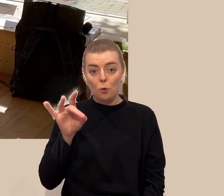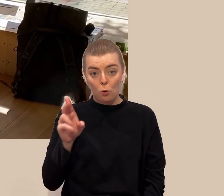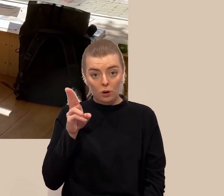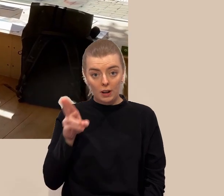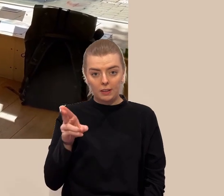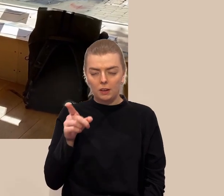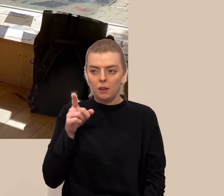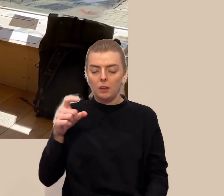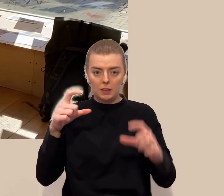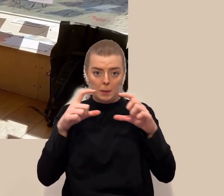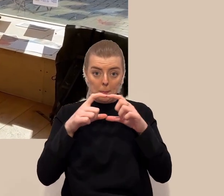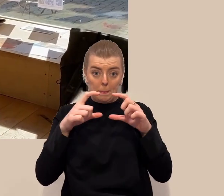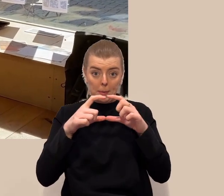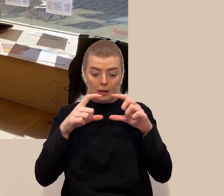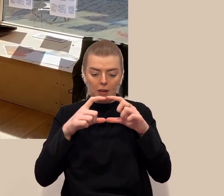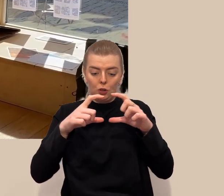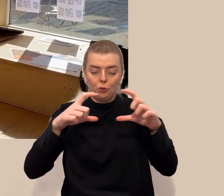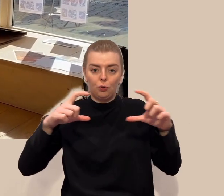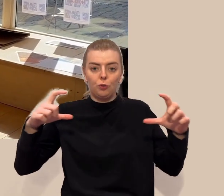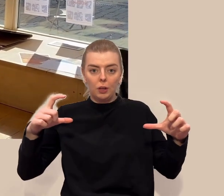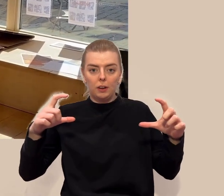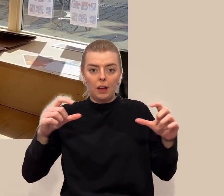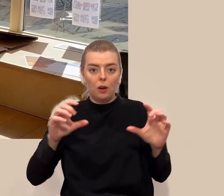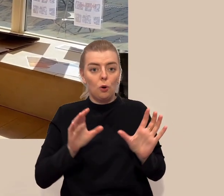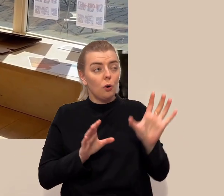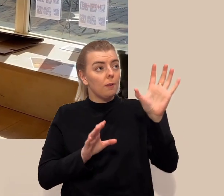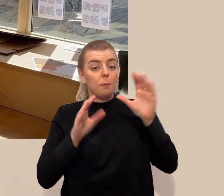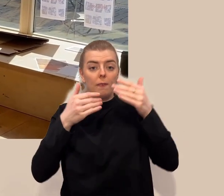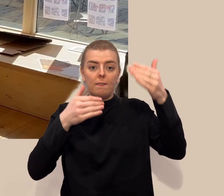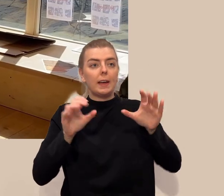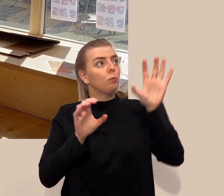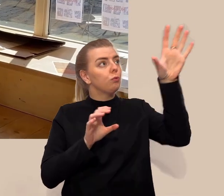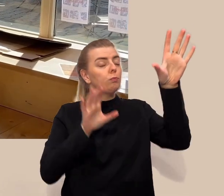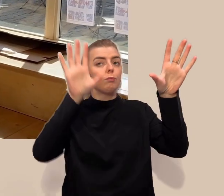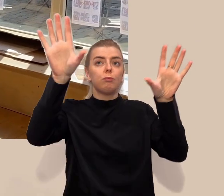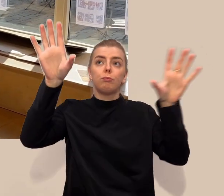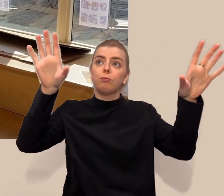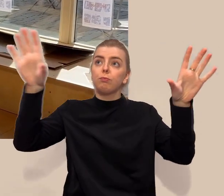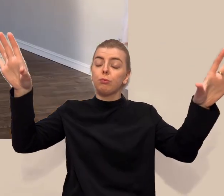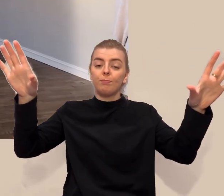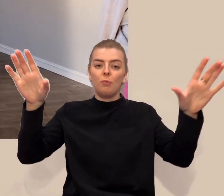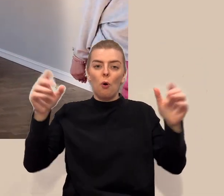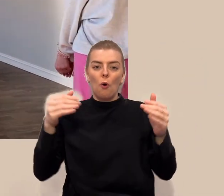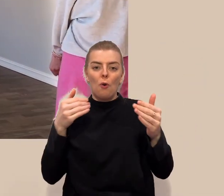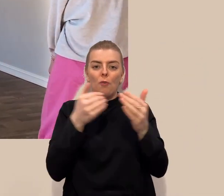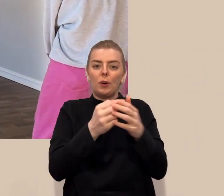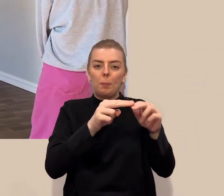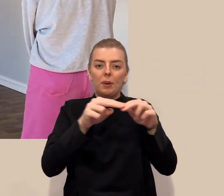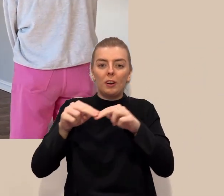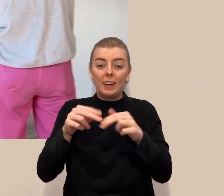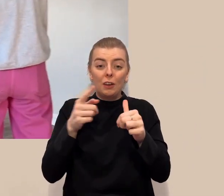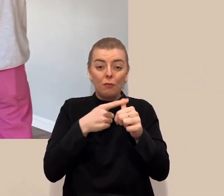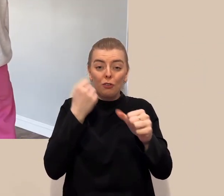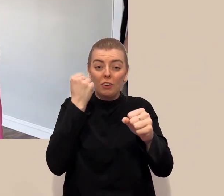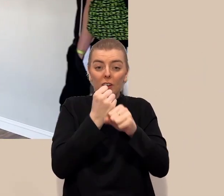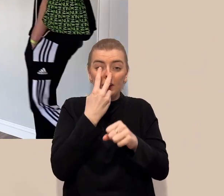Paul Henrich put the exhibition up with the photos printed at a much larger scale. We came across to the gallery